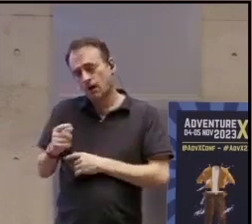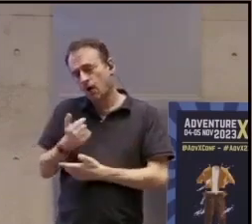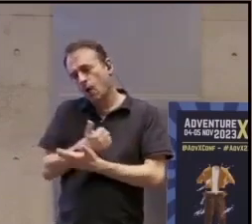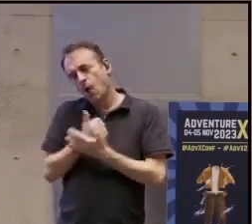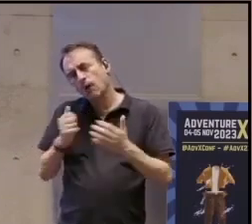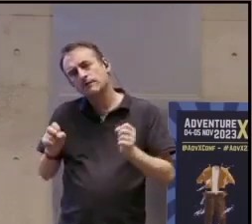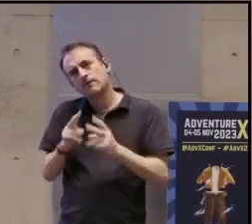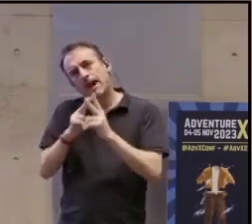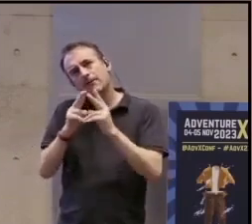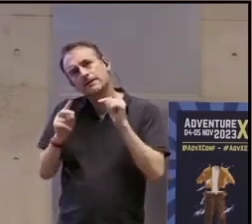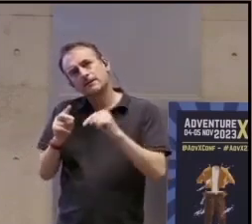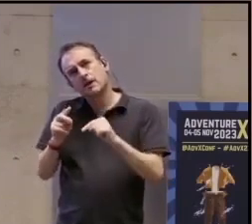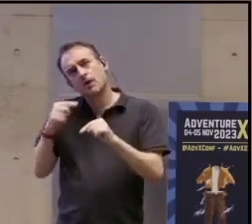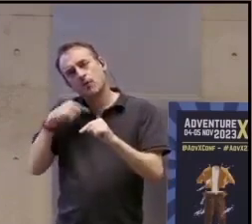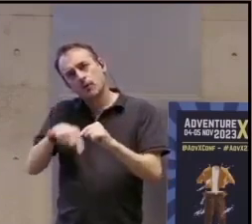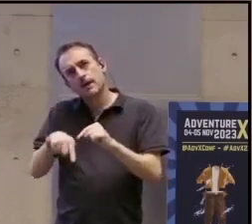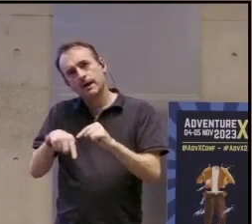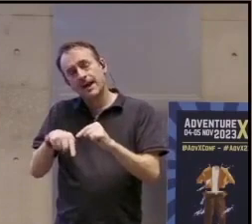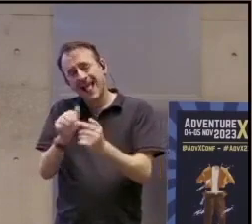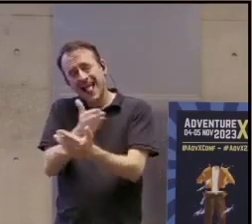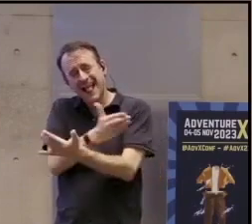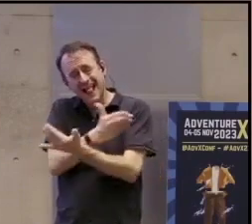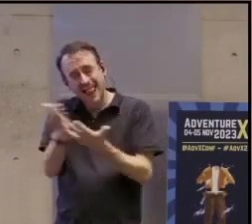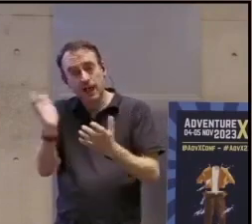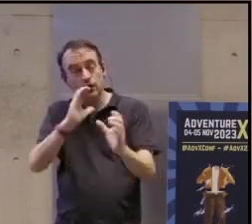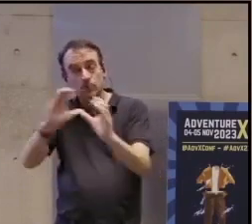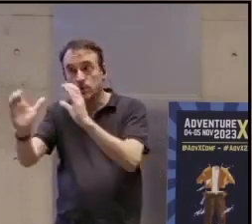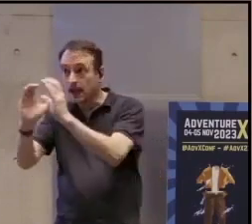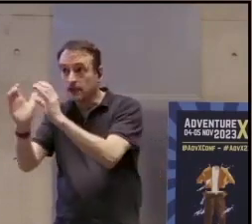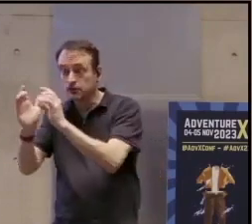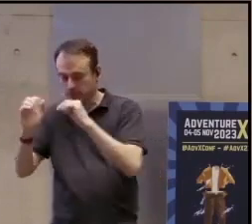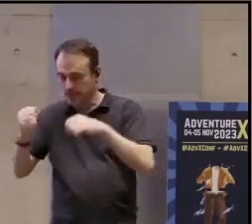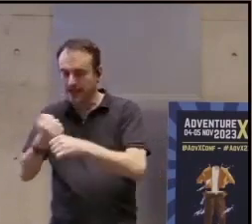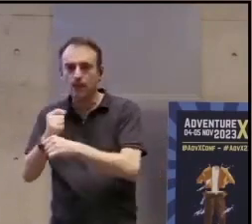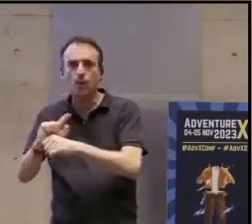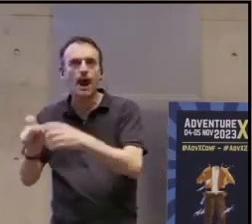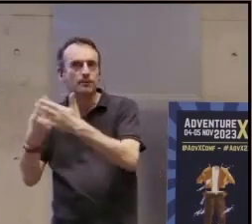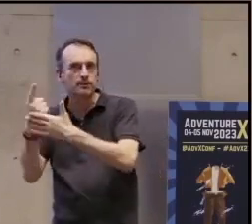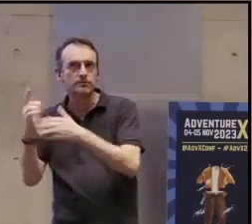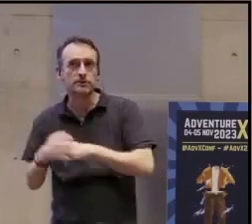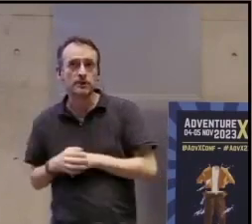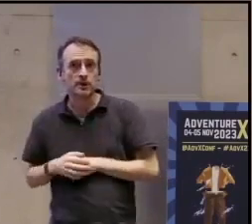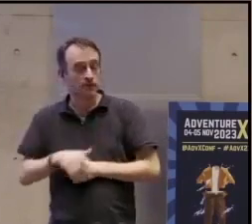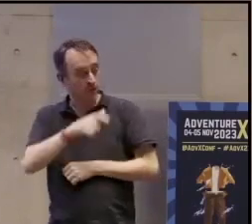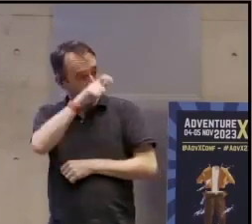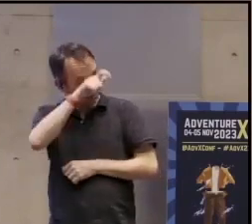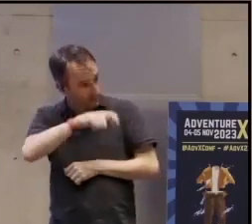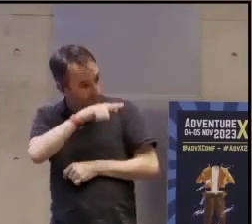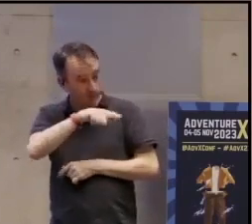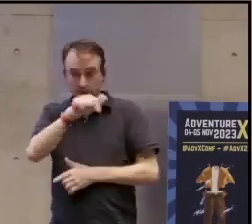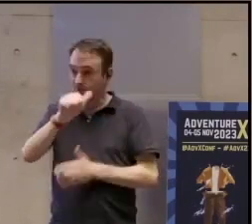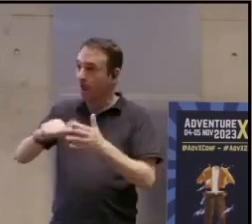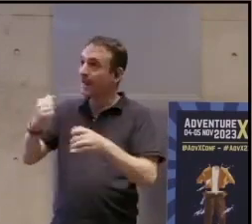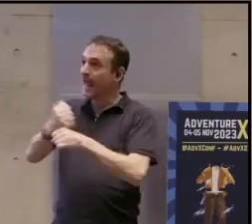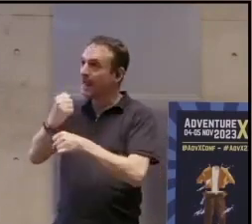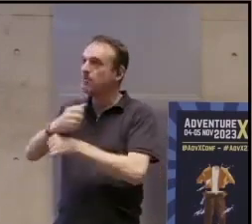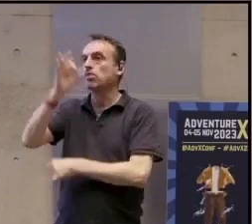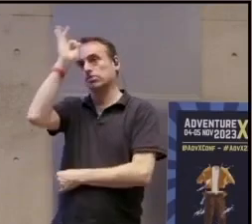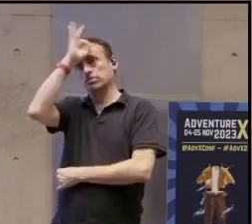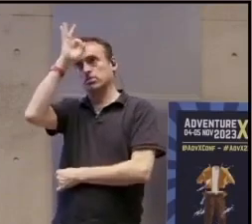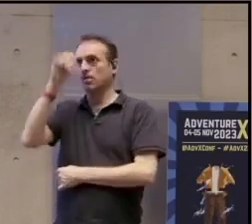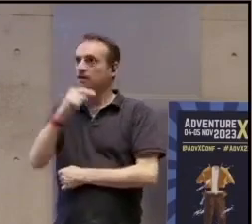always communicate what it's about. So no one is going to enter the game under false pretenses and end up